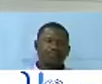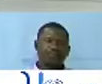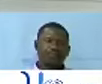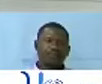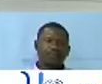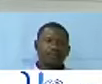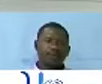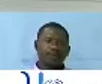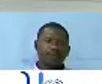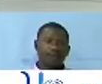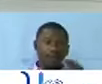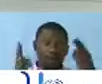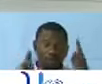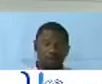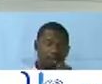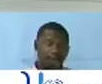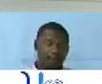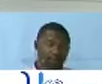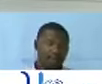For his benefit.